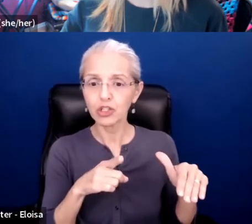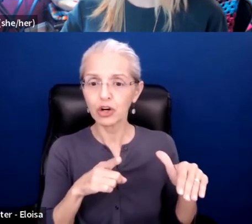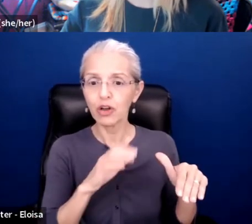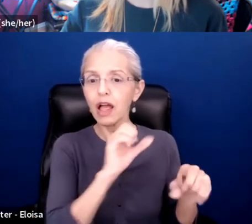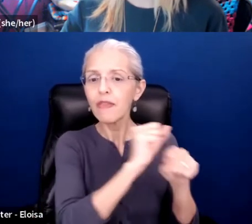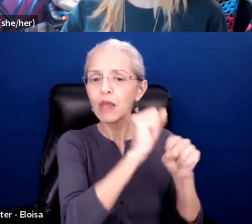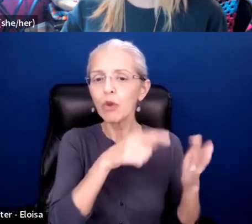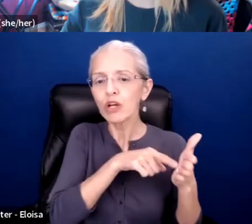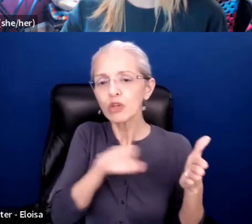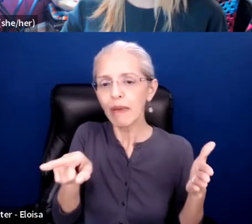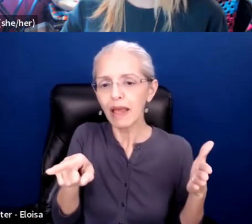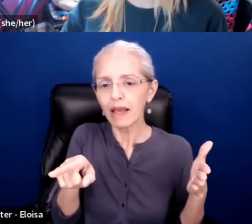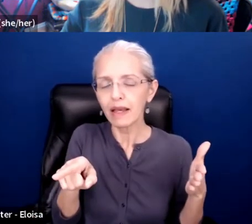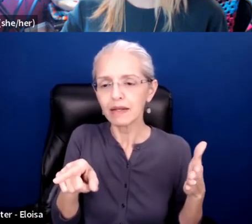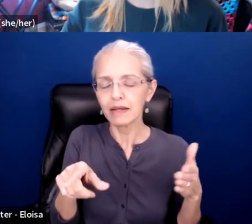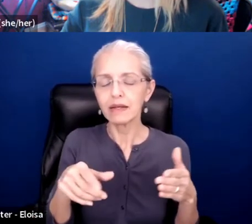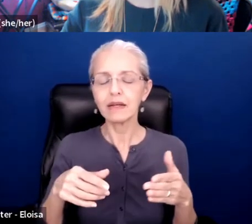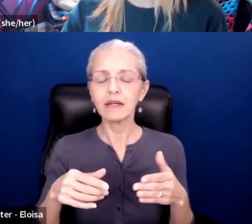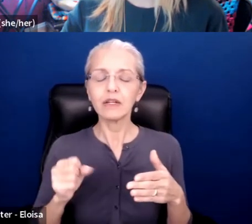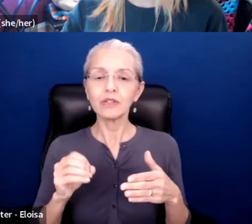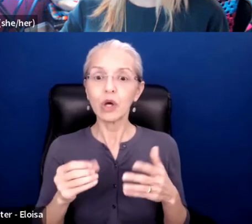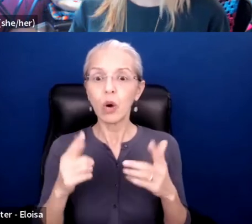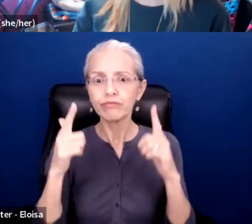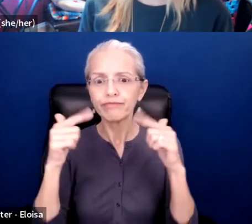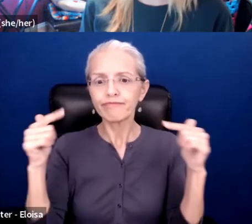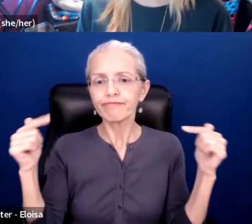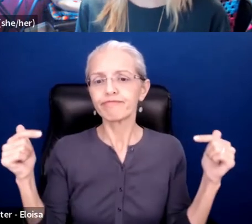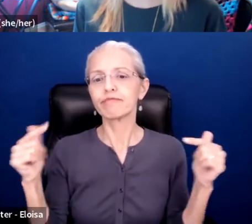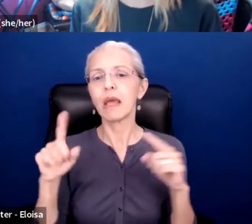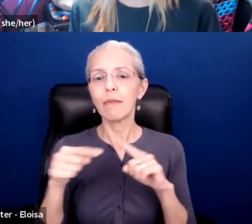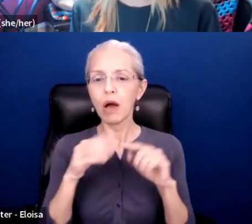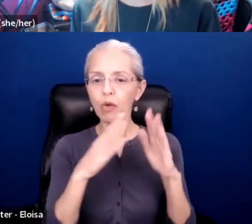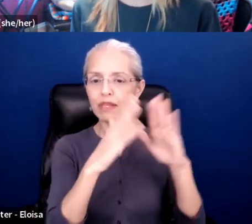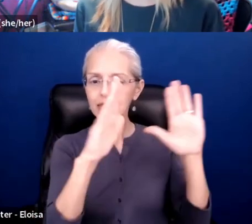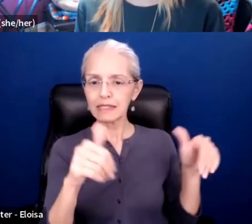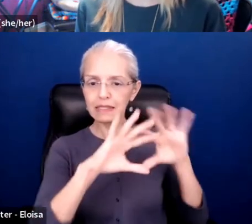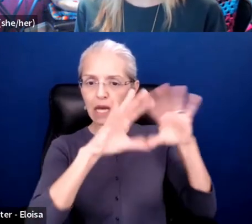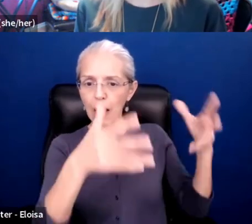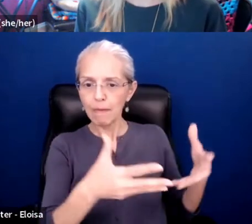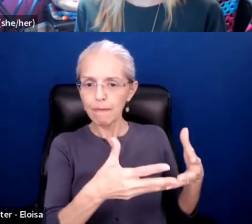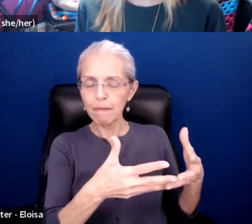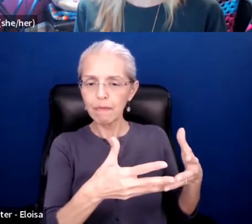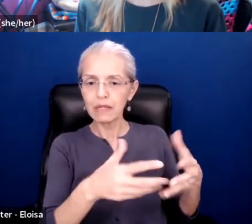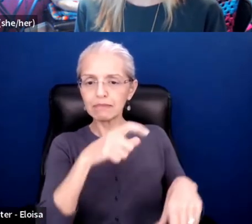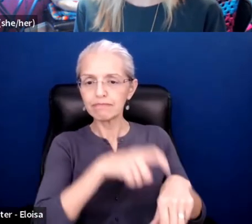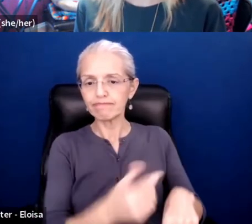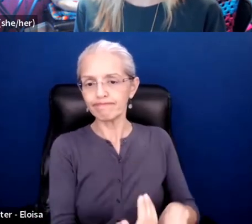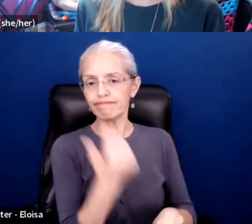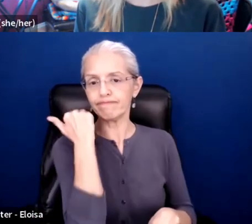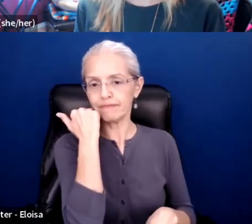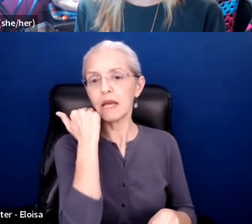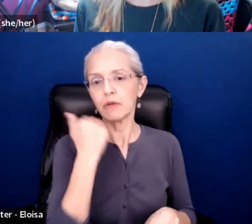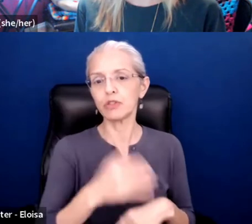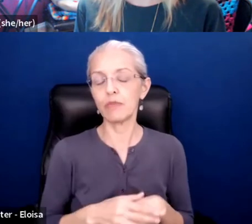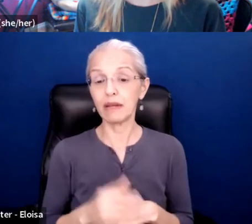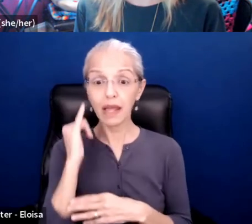paid. So there's a lot of things about this system that are time consuming. So if you